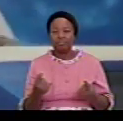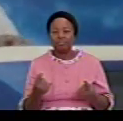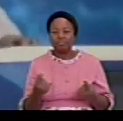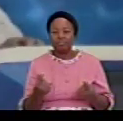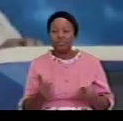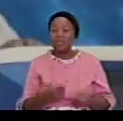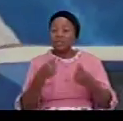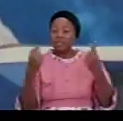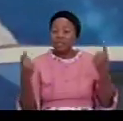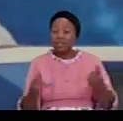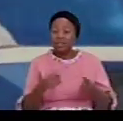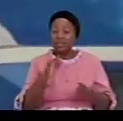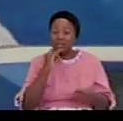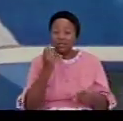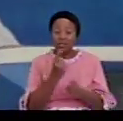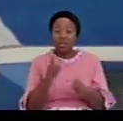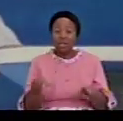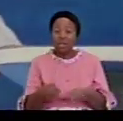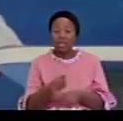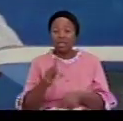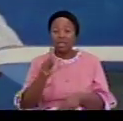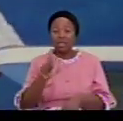Sin is like leprosy.